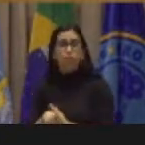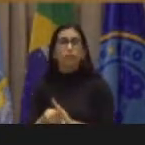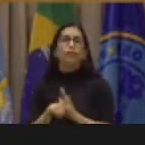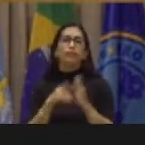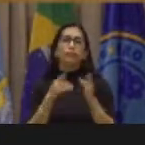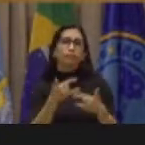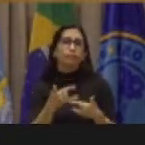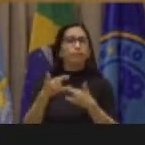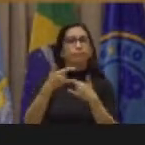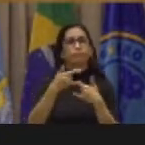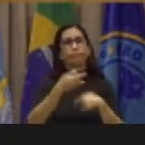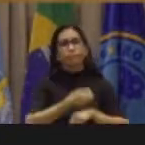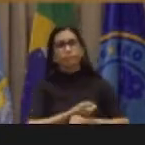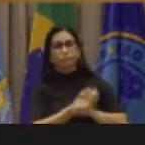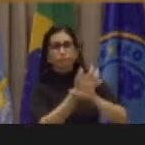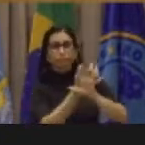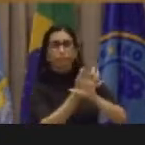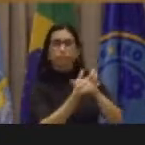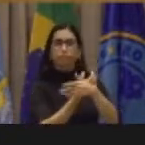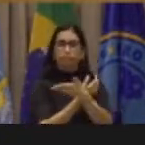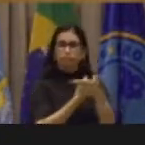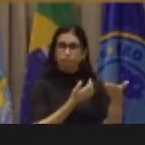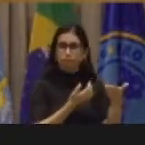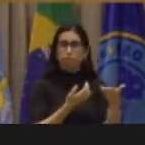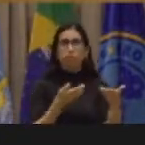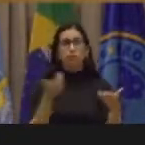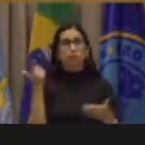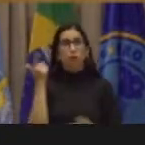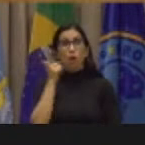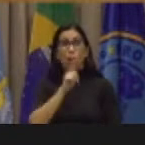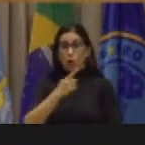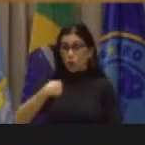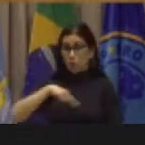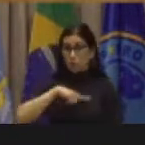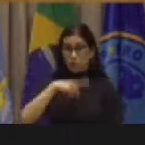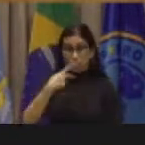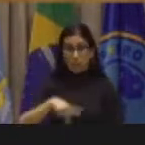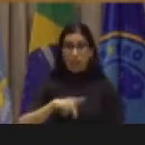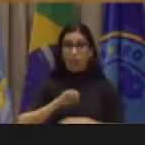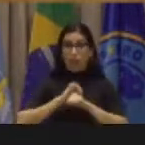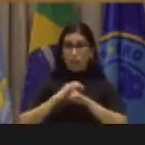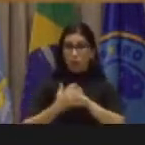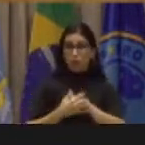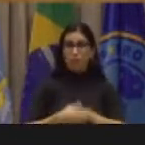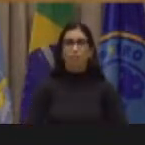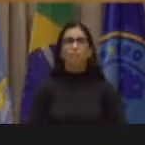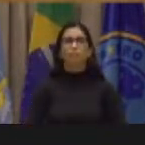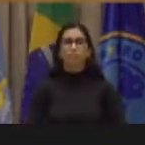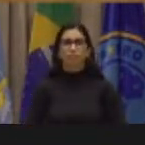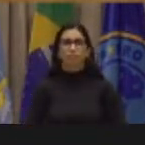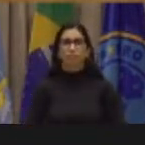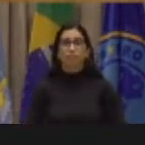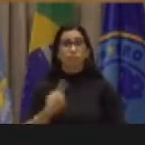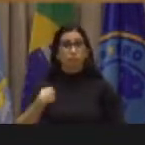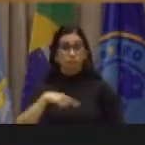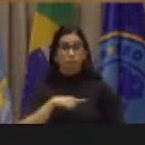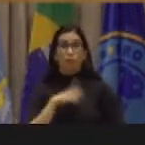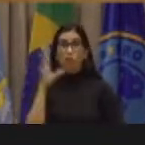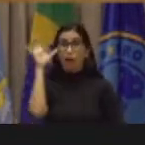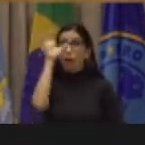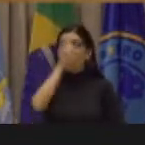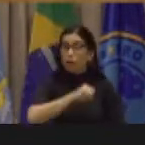the telemedicine consultations, and this was something that we gained with COVID.